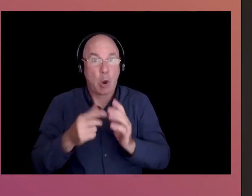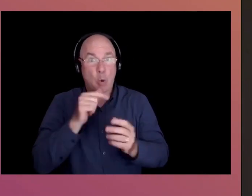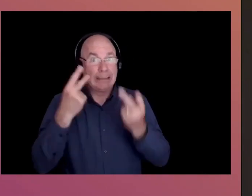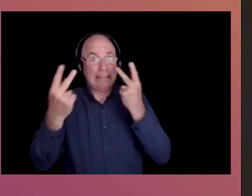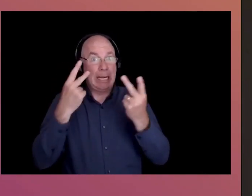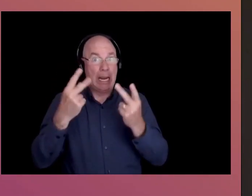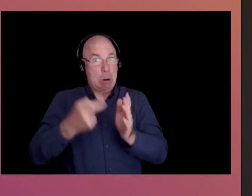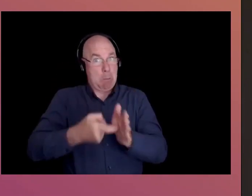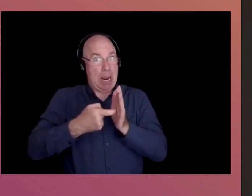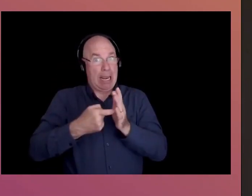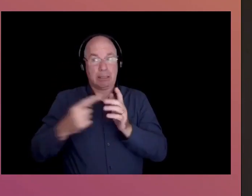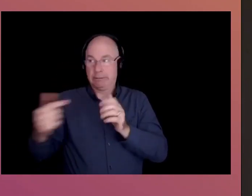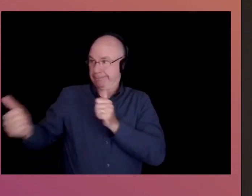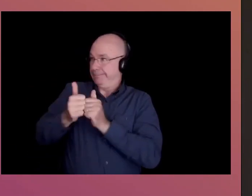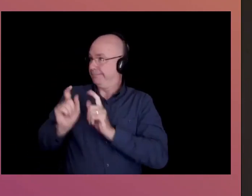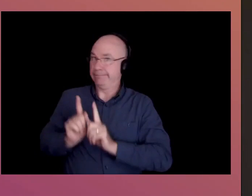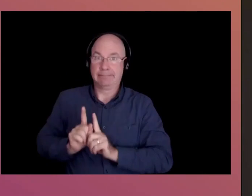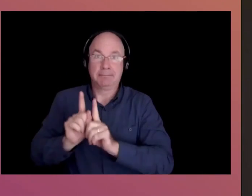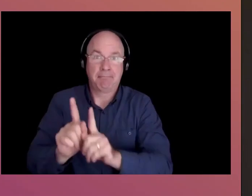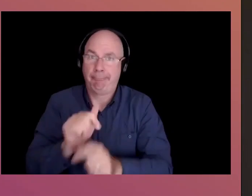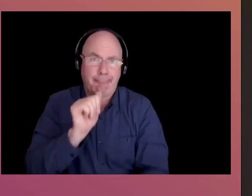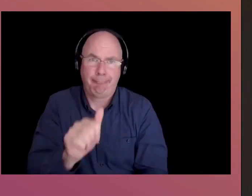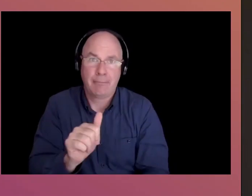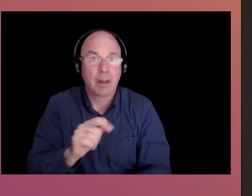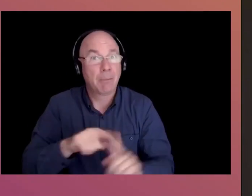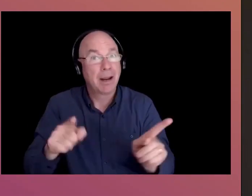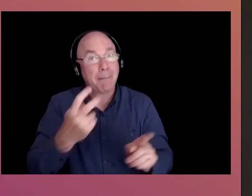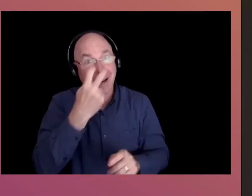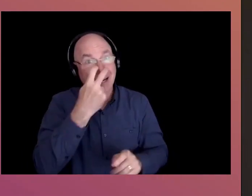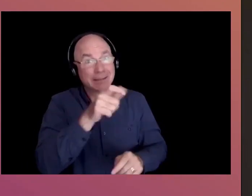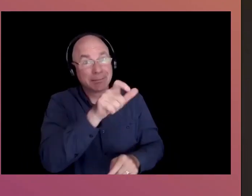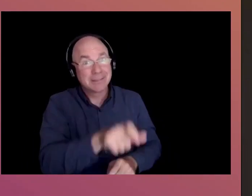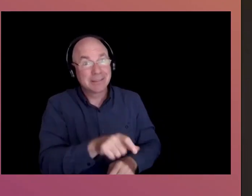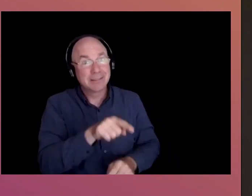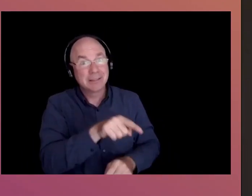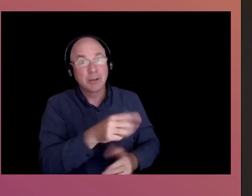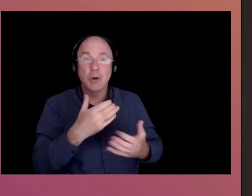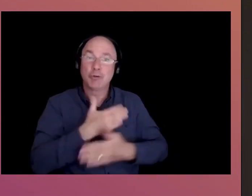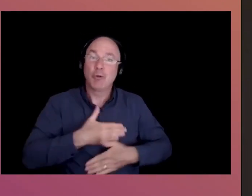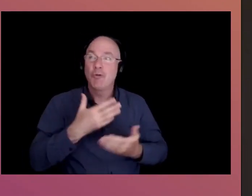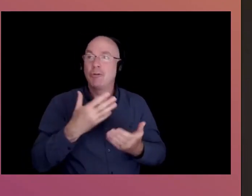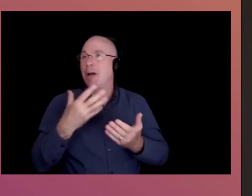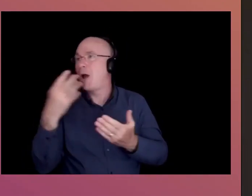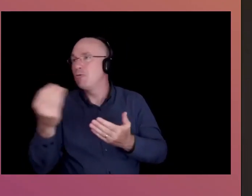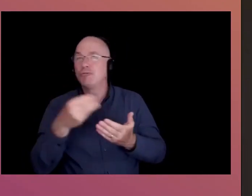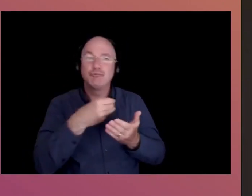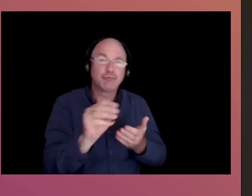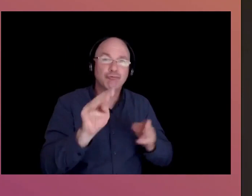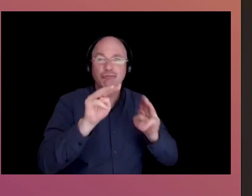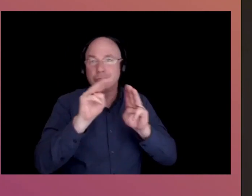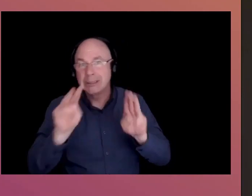required for you. But for the blind people, you know, to enjoy shopping or a museum, it's much better